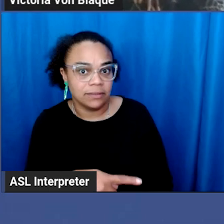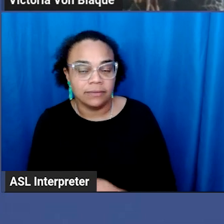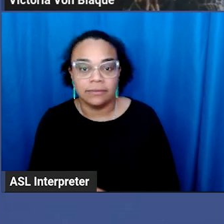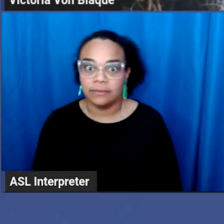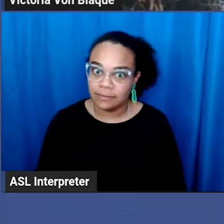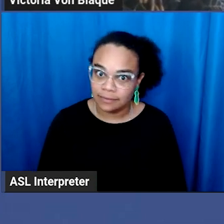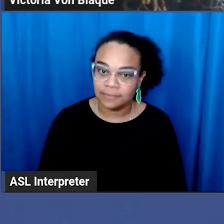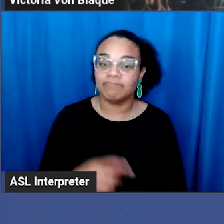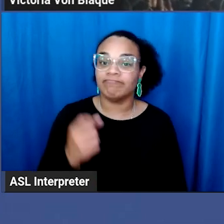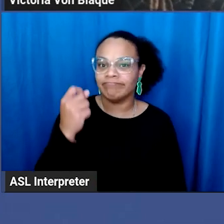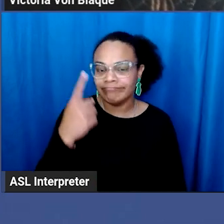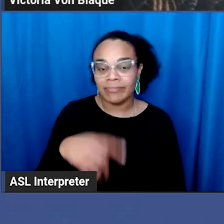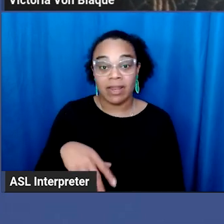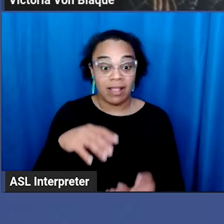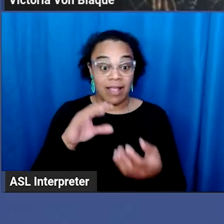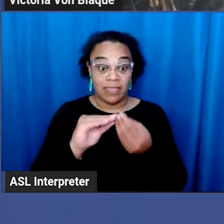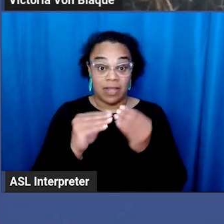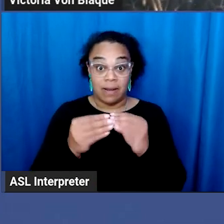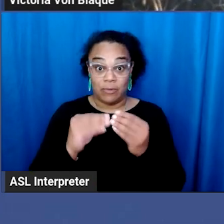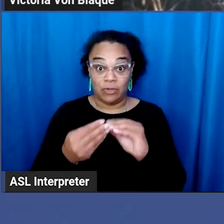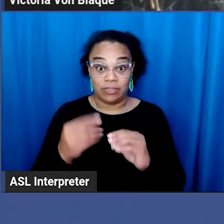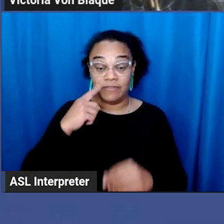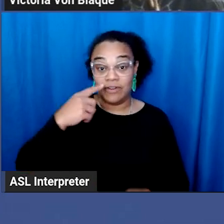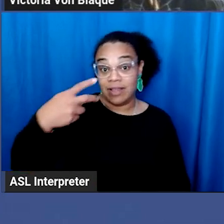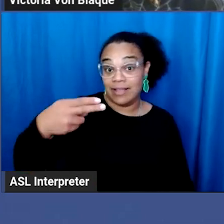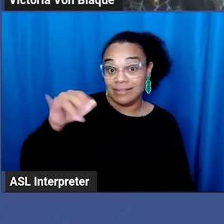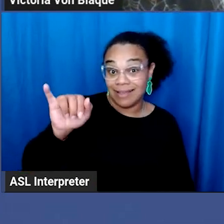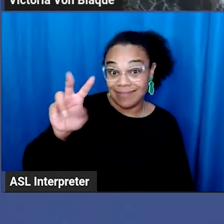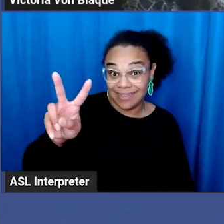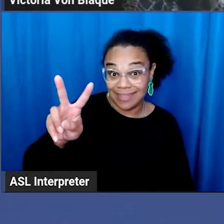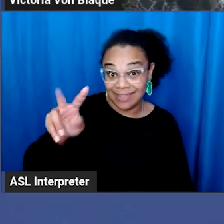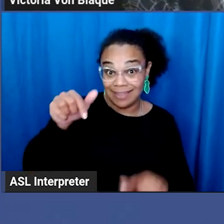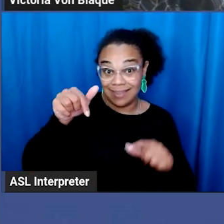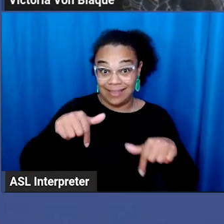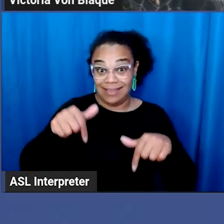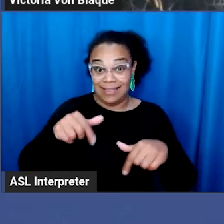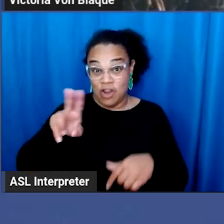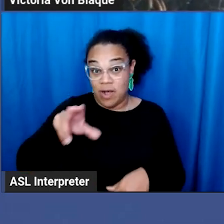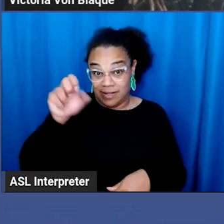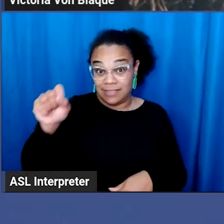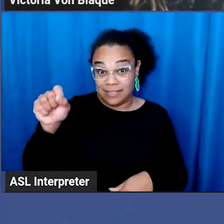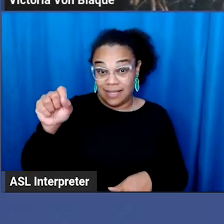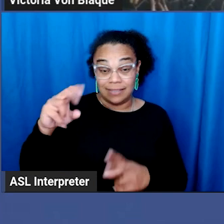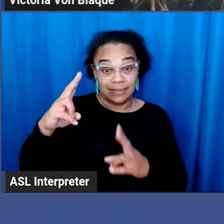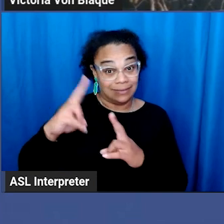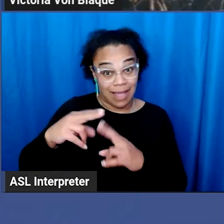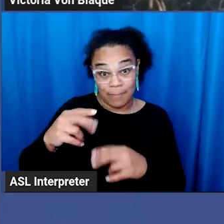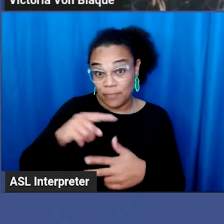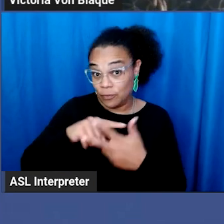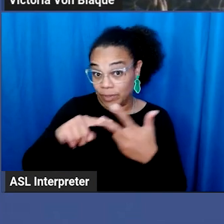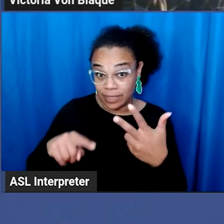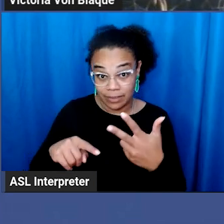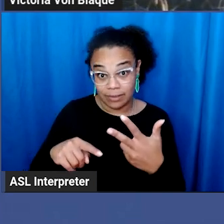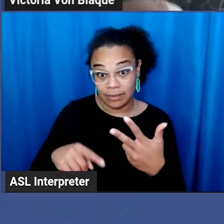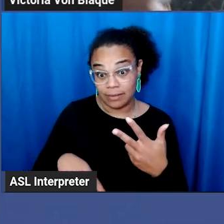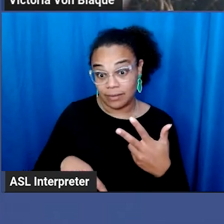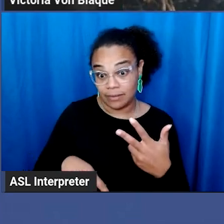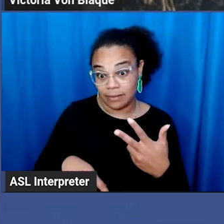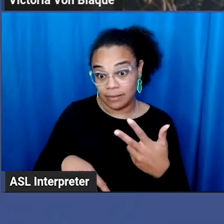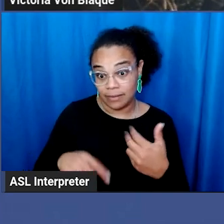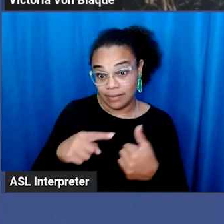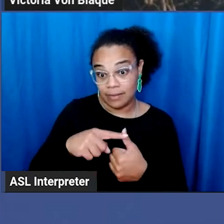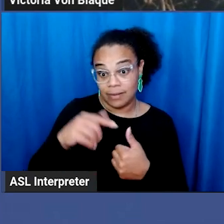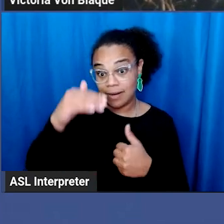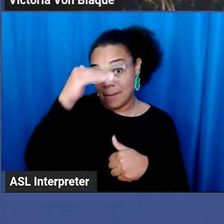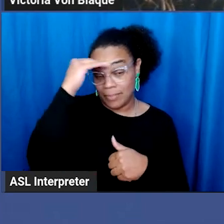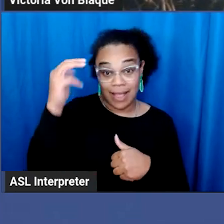Mind you, the numbers for HIV in this country, the top 3 are